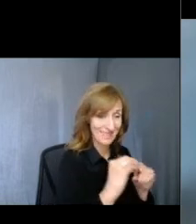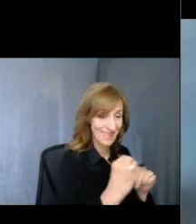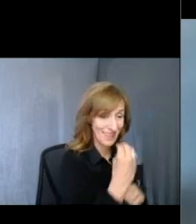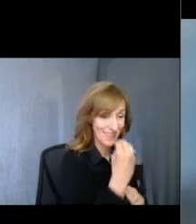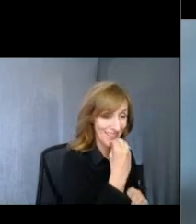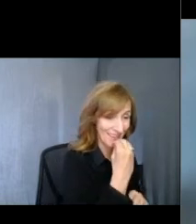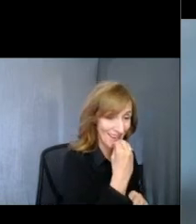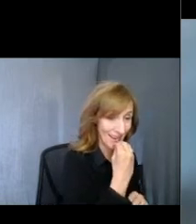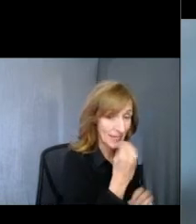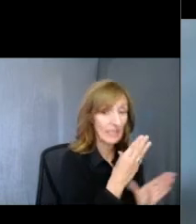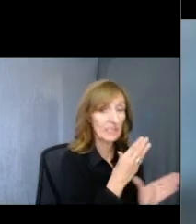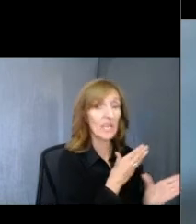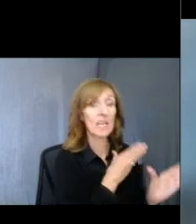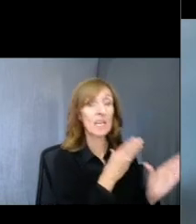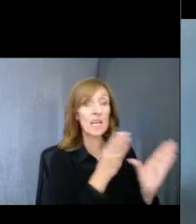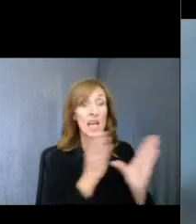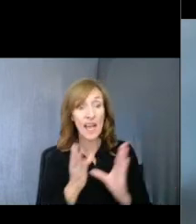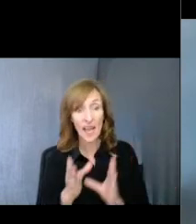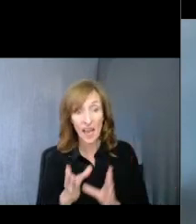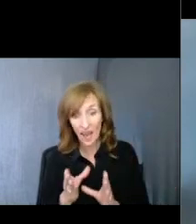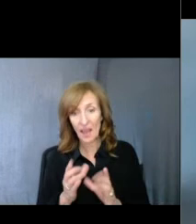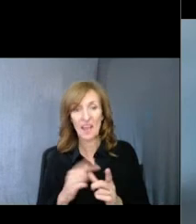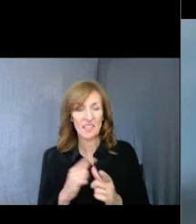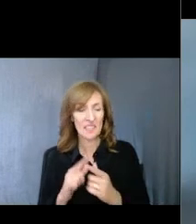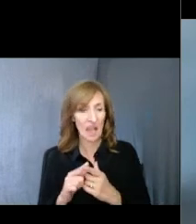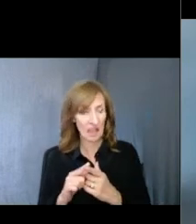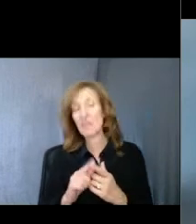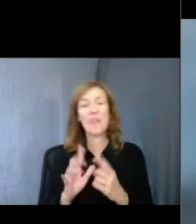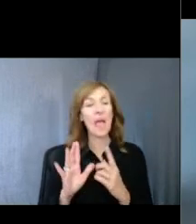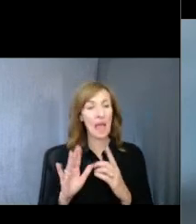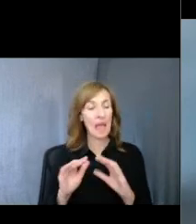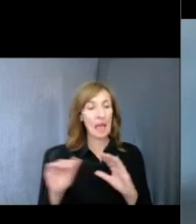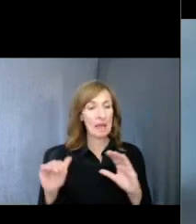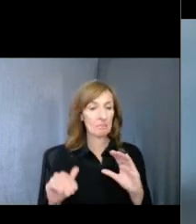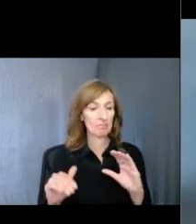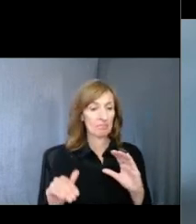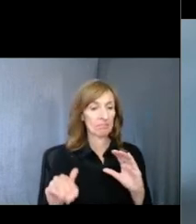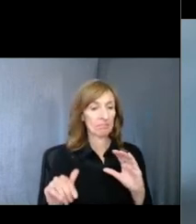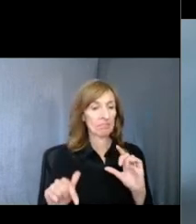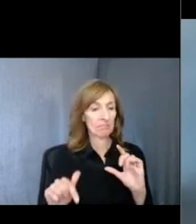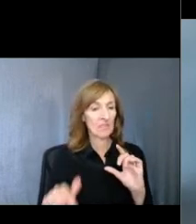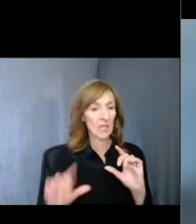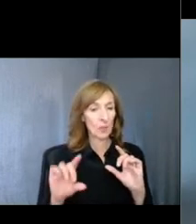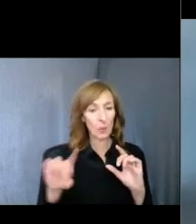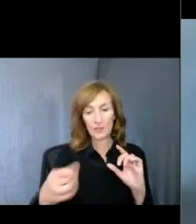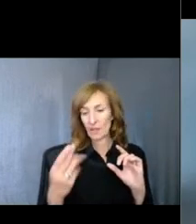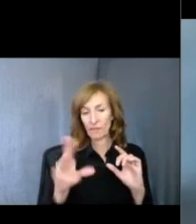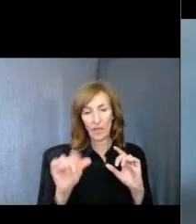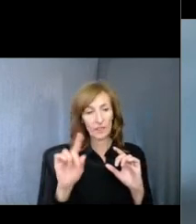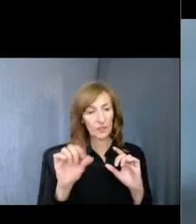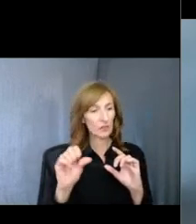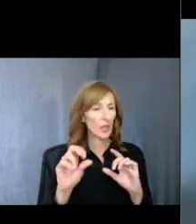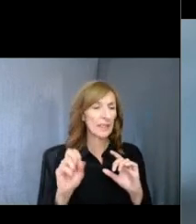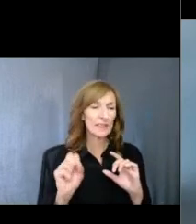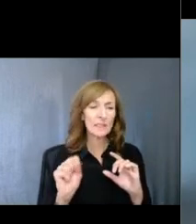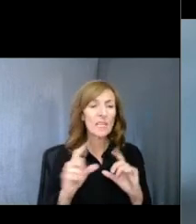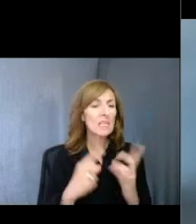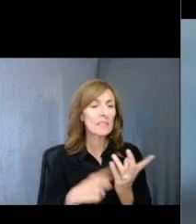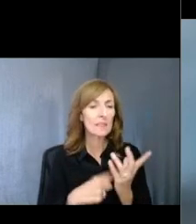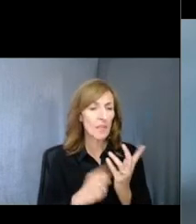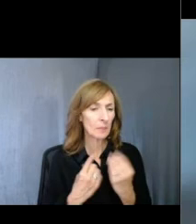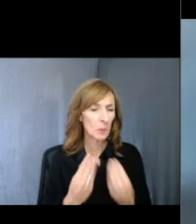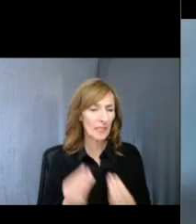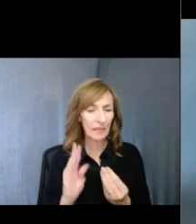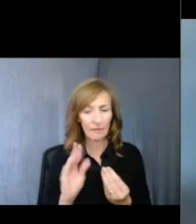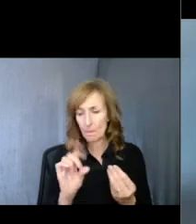in phosphorus binders. Those are falling a little bit more out of favor, but we occasionally use them. And we're going to treat high blood pressure, and that